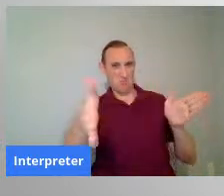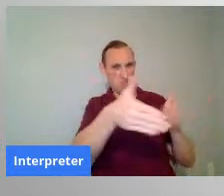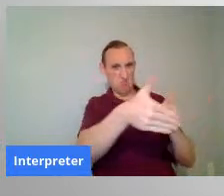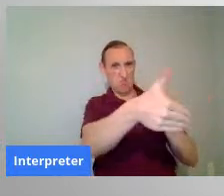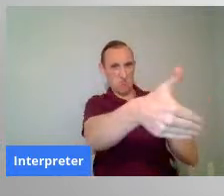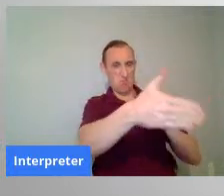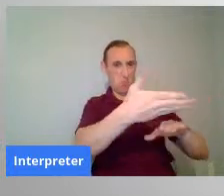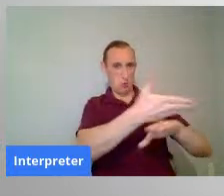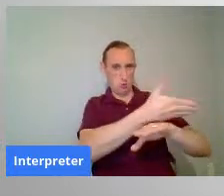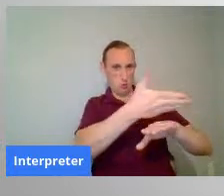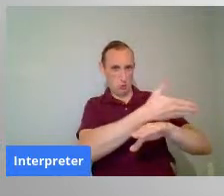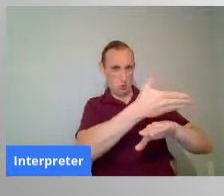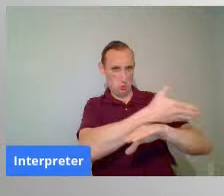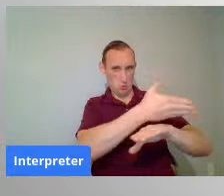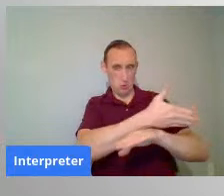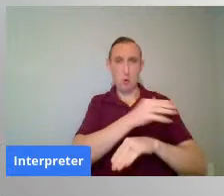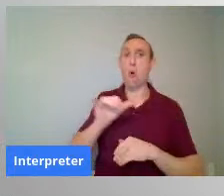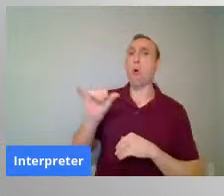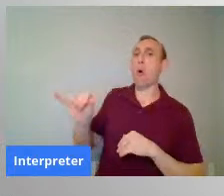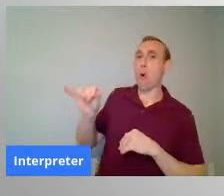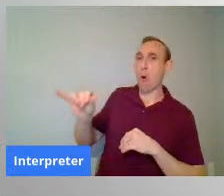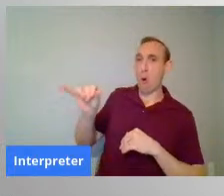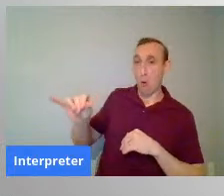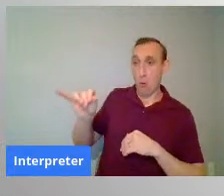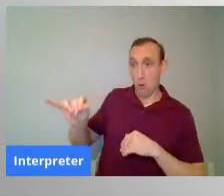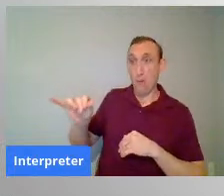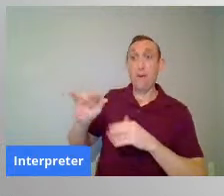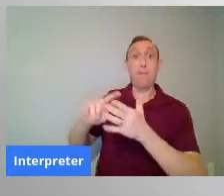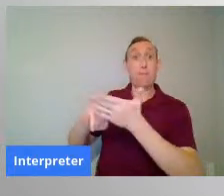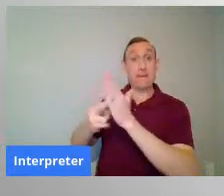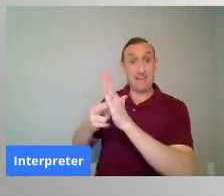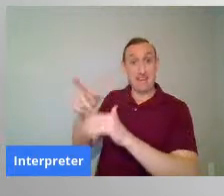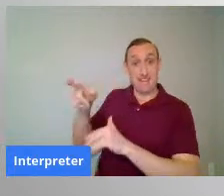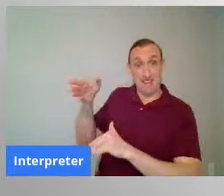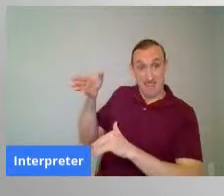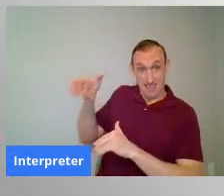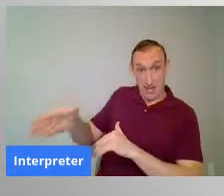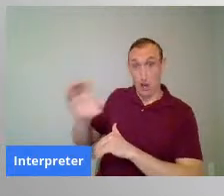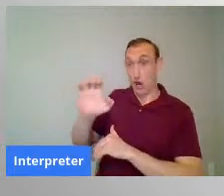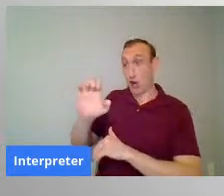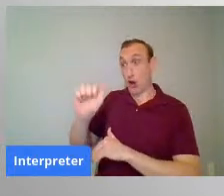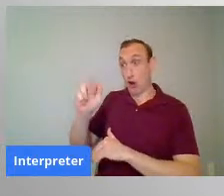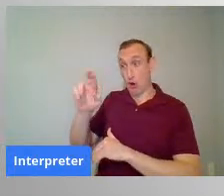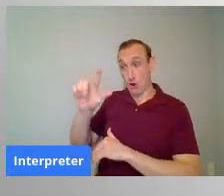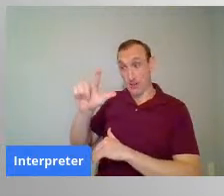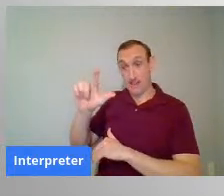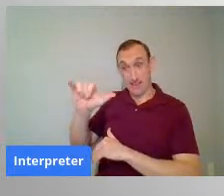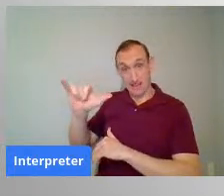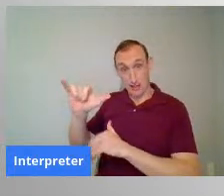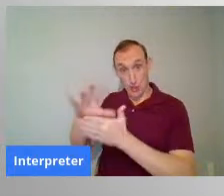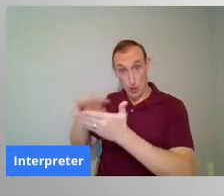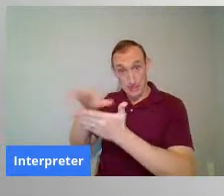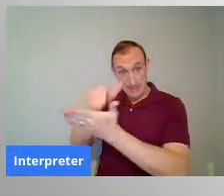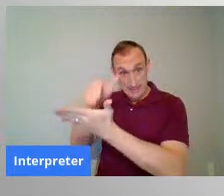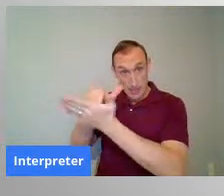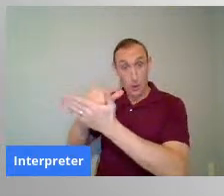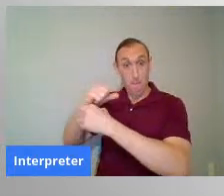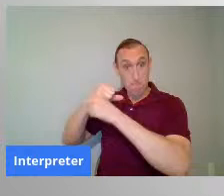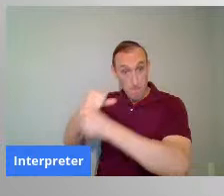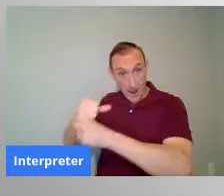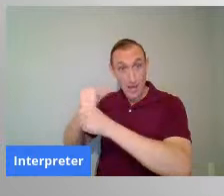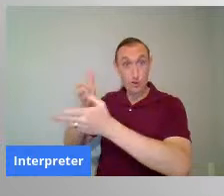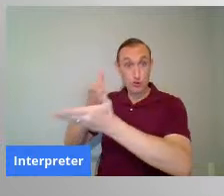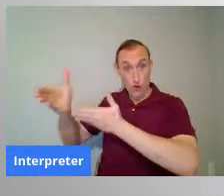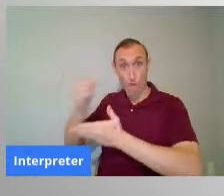driveway. So does that mean that they would be self-contained in terms of preparing food and serving it there? yes. What about the 2 classrooms they